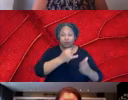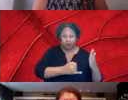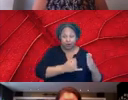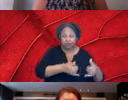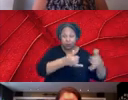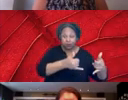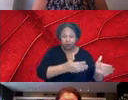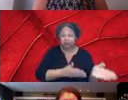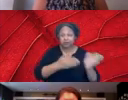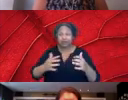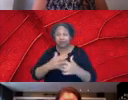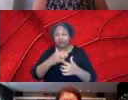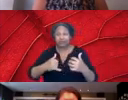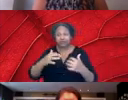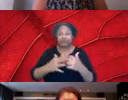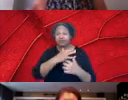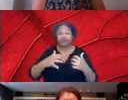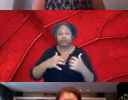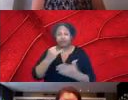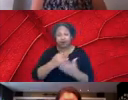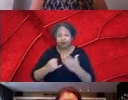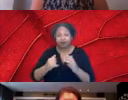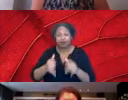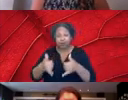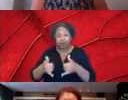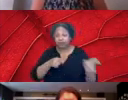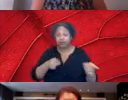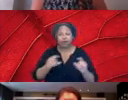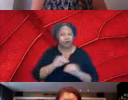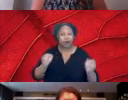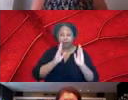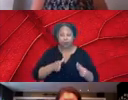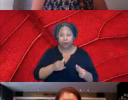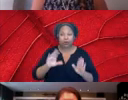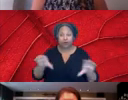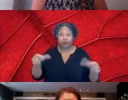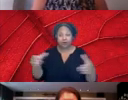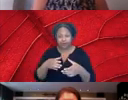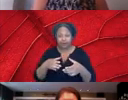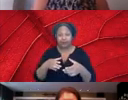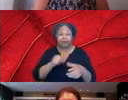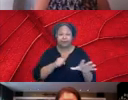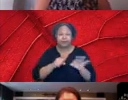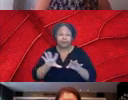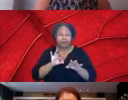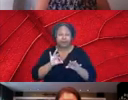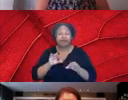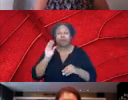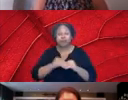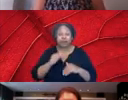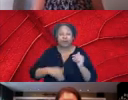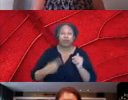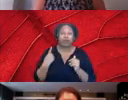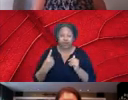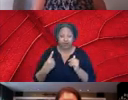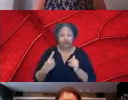Artist Award, you know, no person or collective may be selected for more than one Toronto Arts Foundation award within